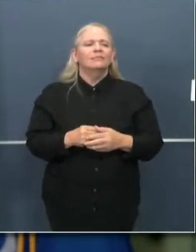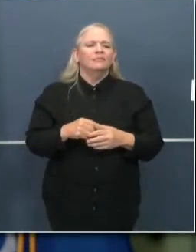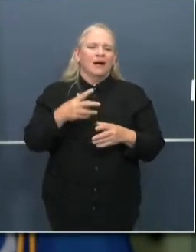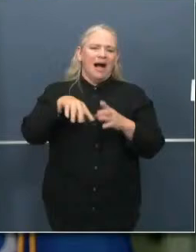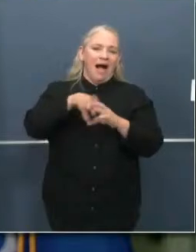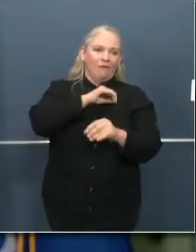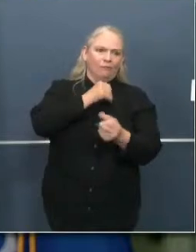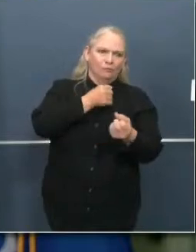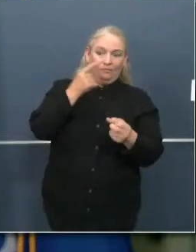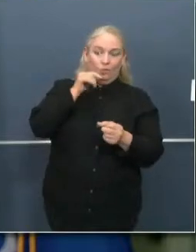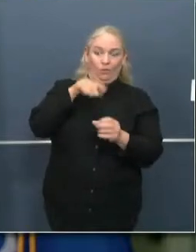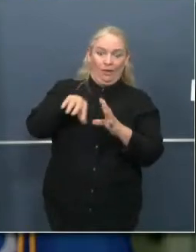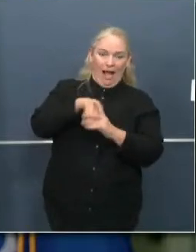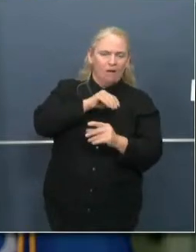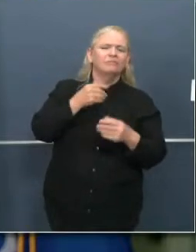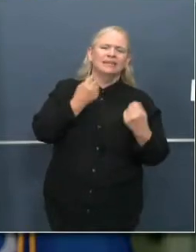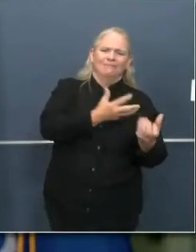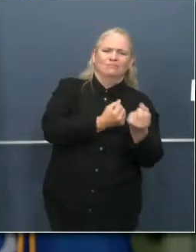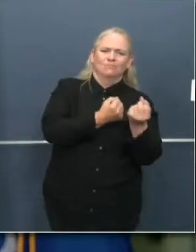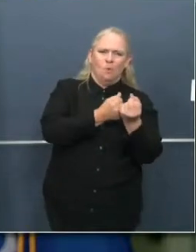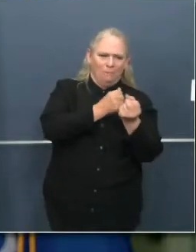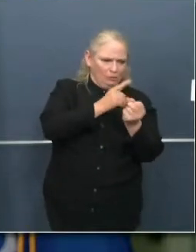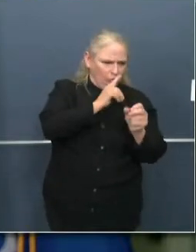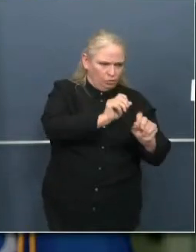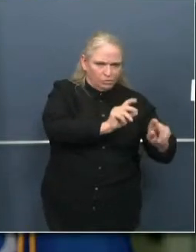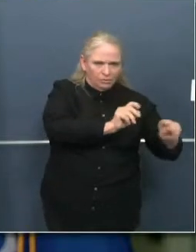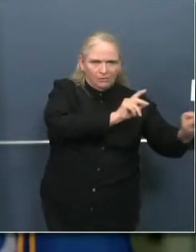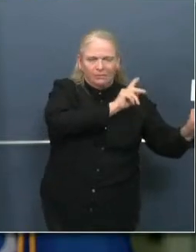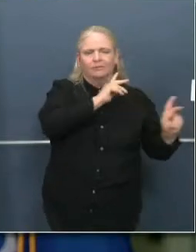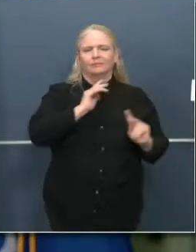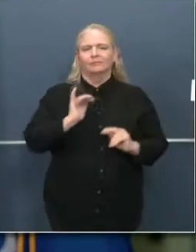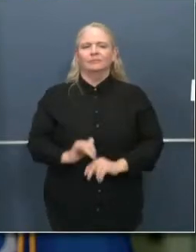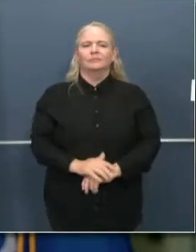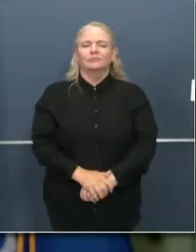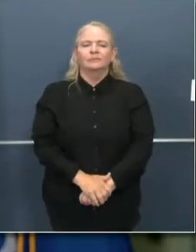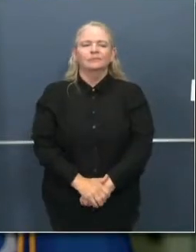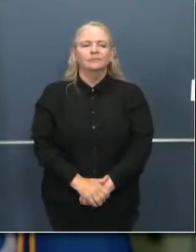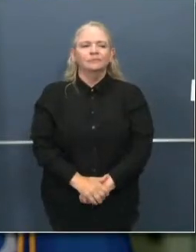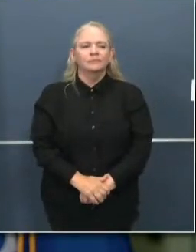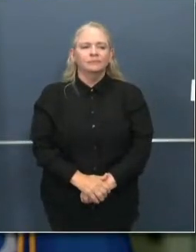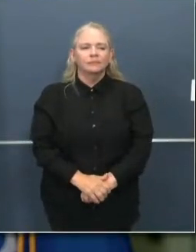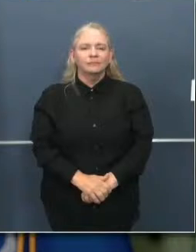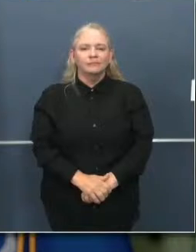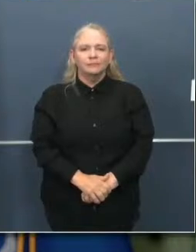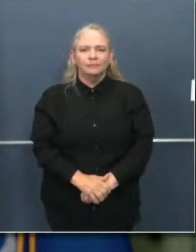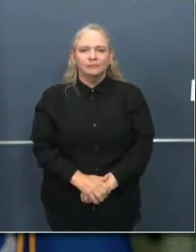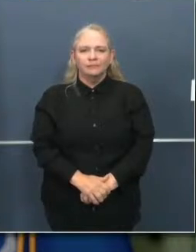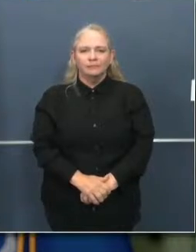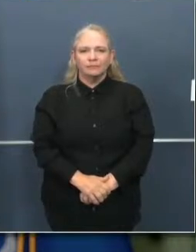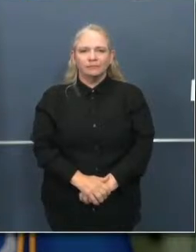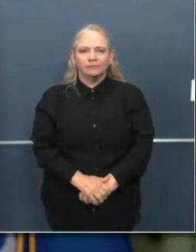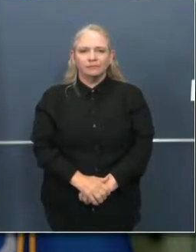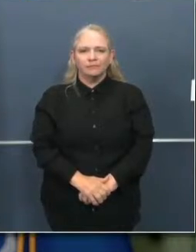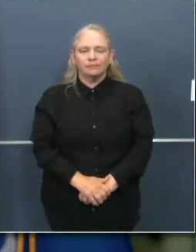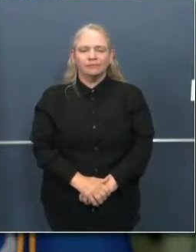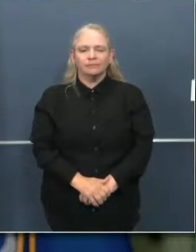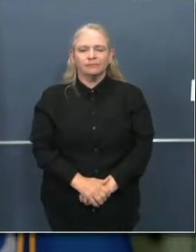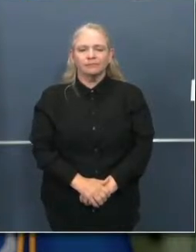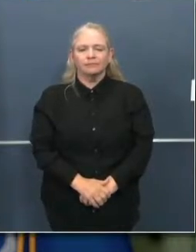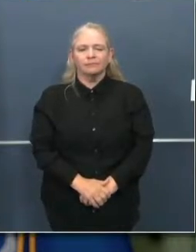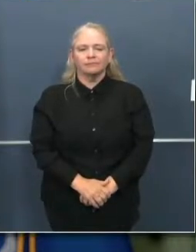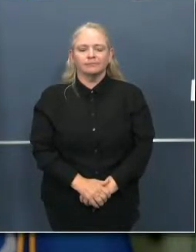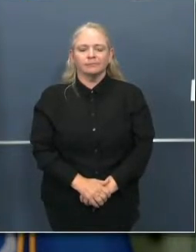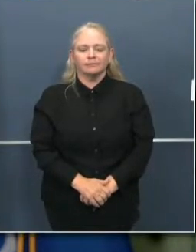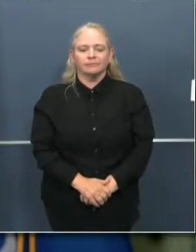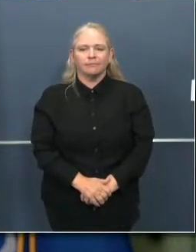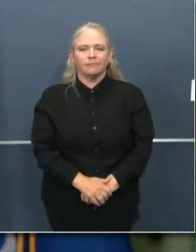Hi, Governor. Thanks for taking my question. A number of hospitals, as you said before, are straining